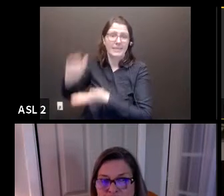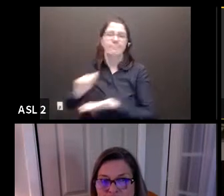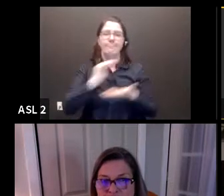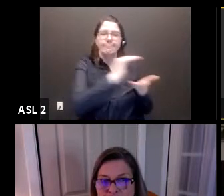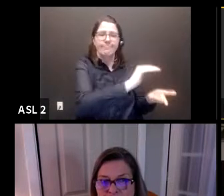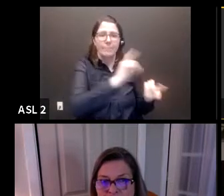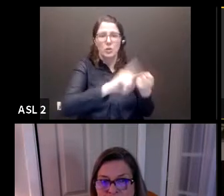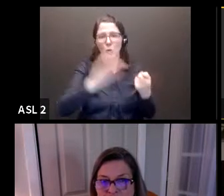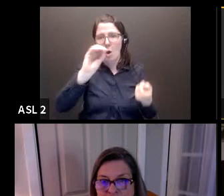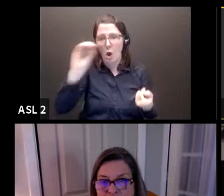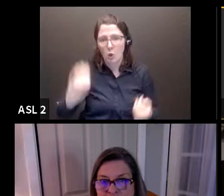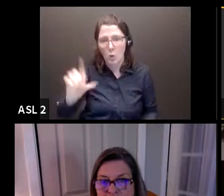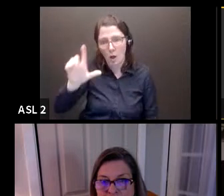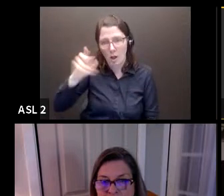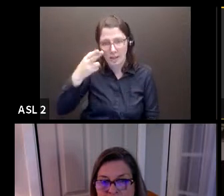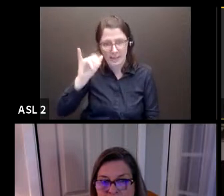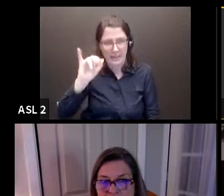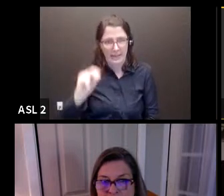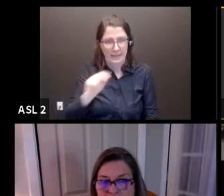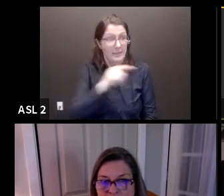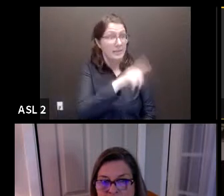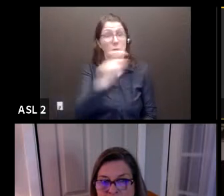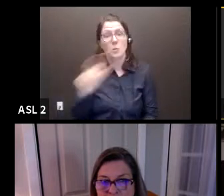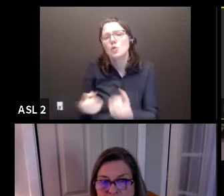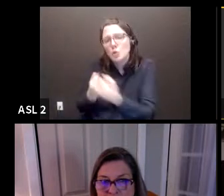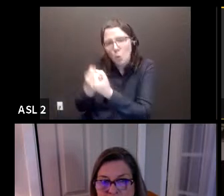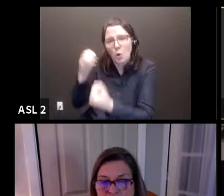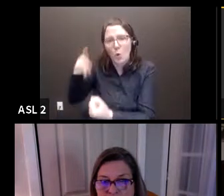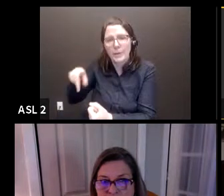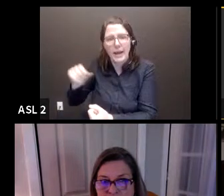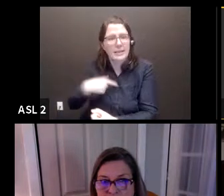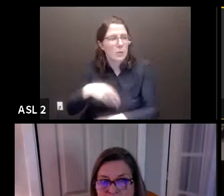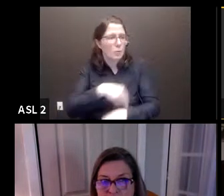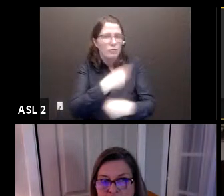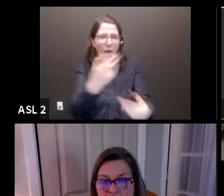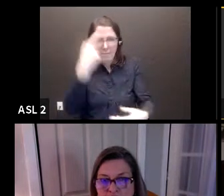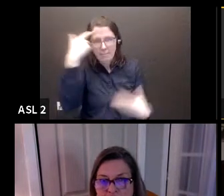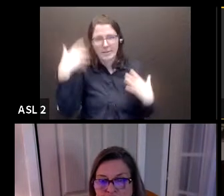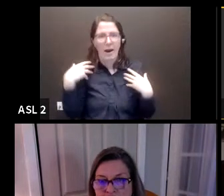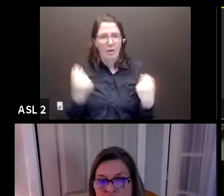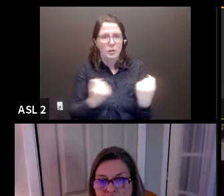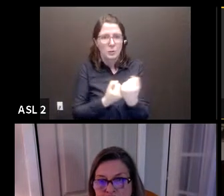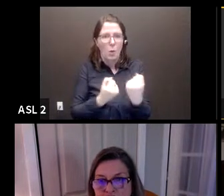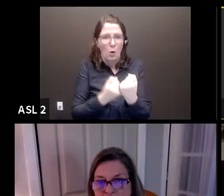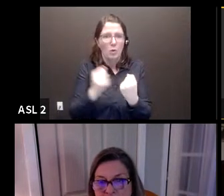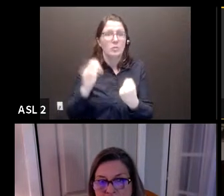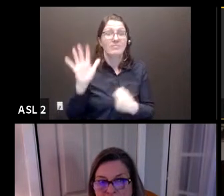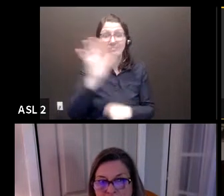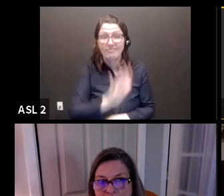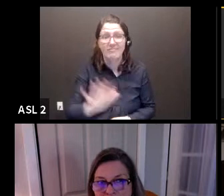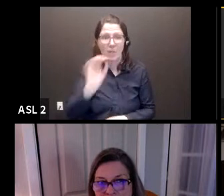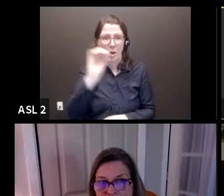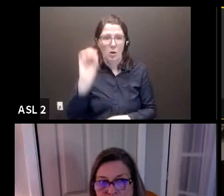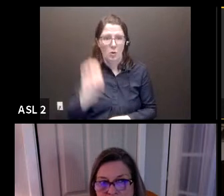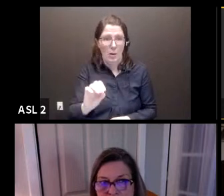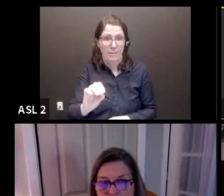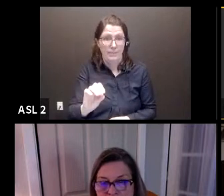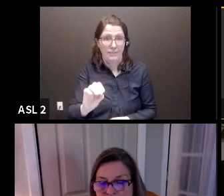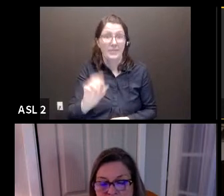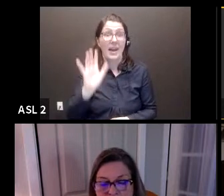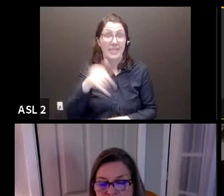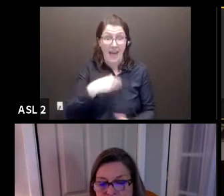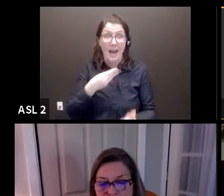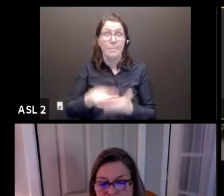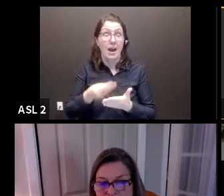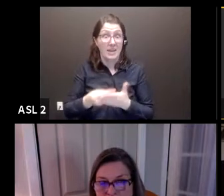efforts of the audible police service in delivering on this mental health strategy for the entire city of ottawa none of that money came to the ottawa